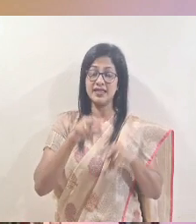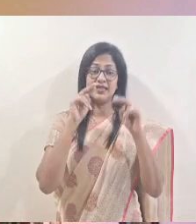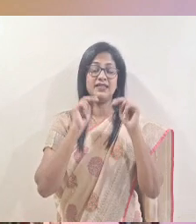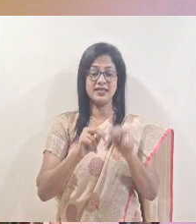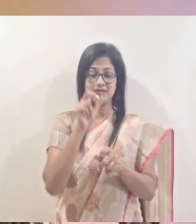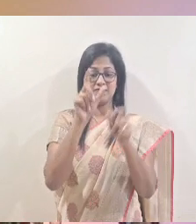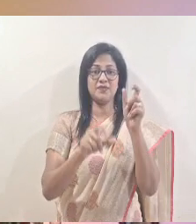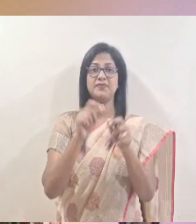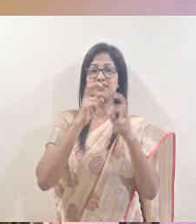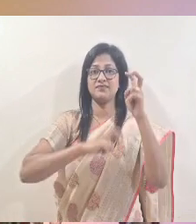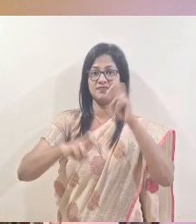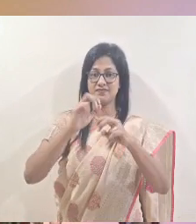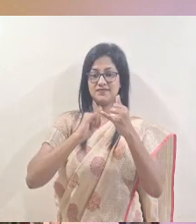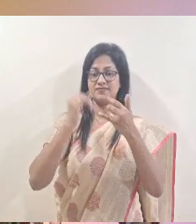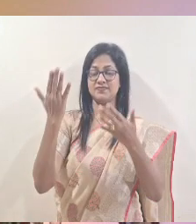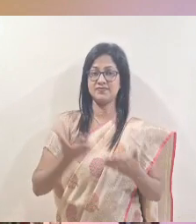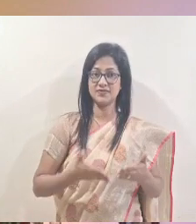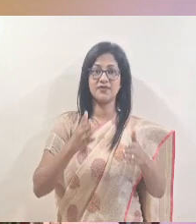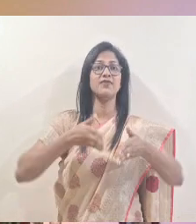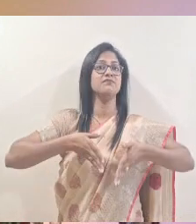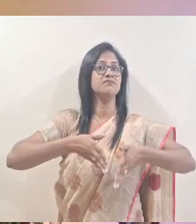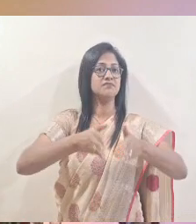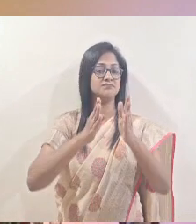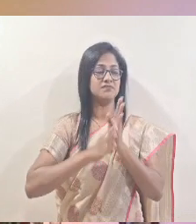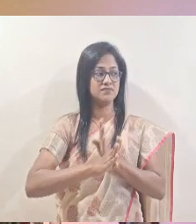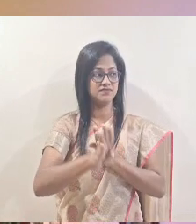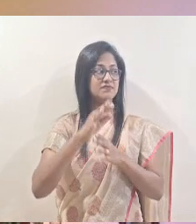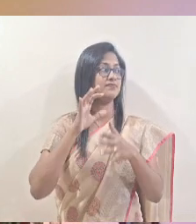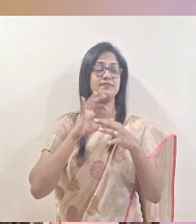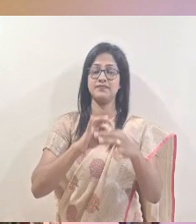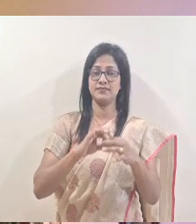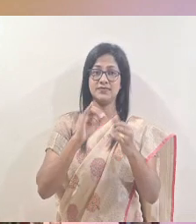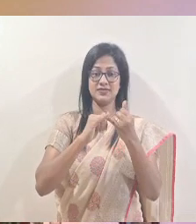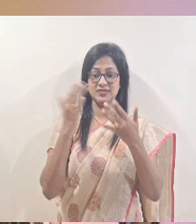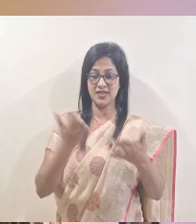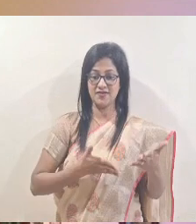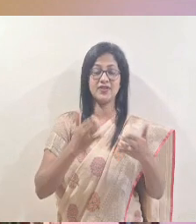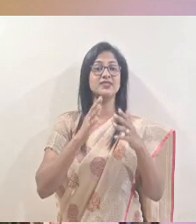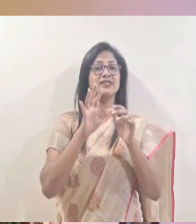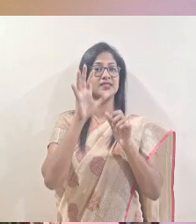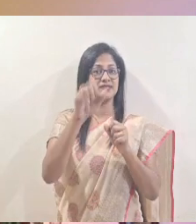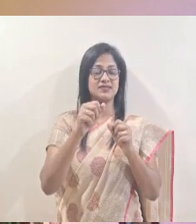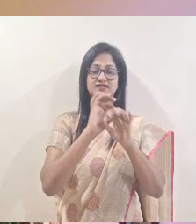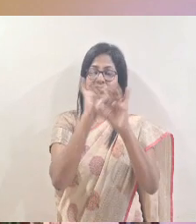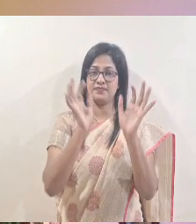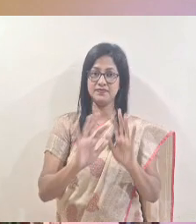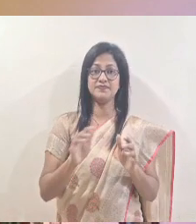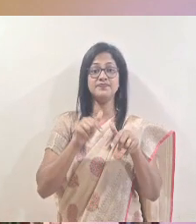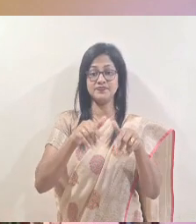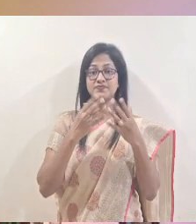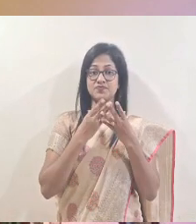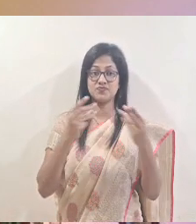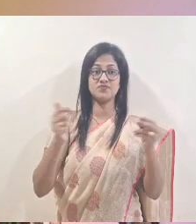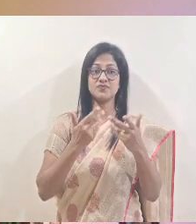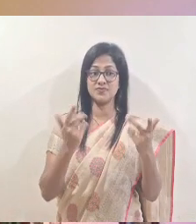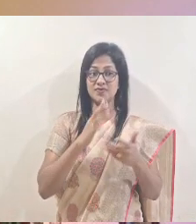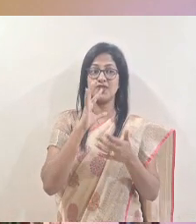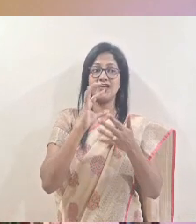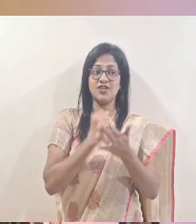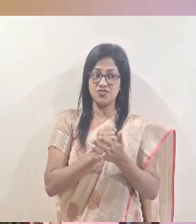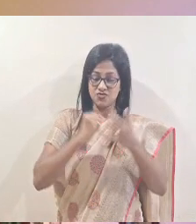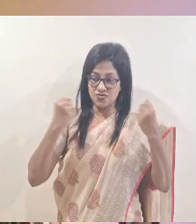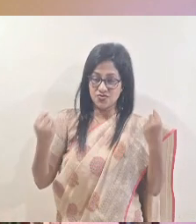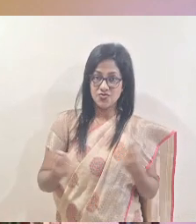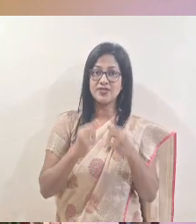the public transportation services and the pathways leading to this service to be accessible. A solution for this is